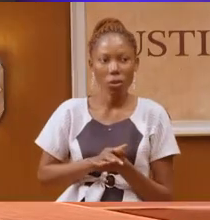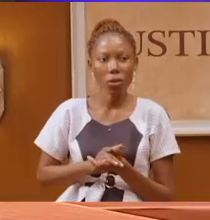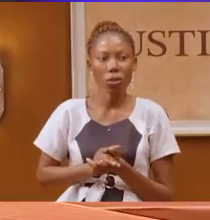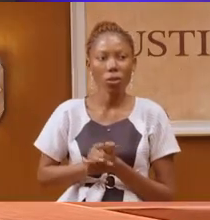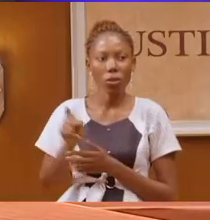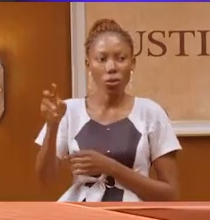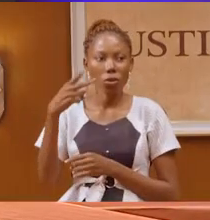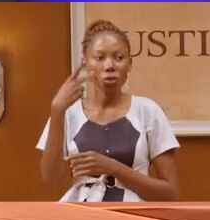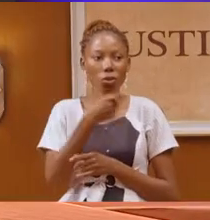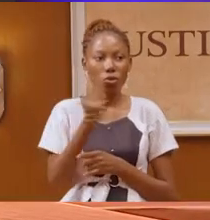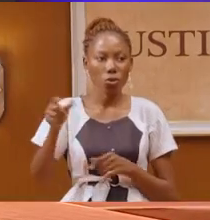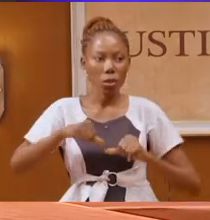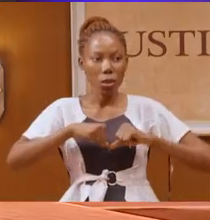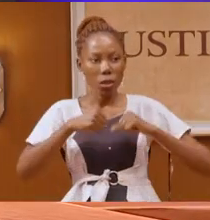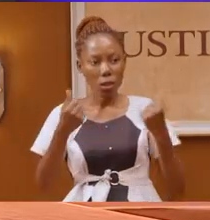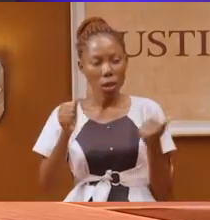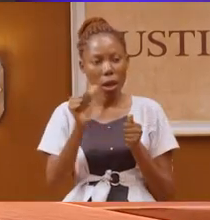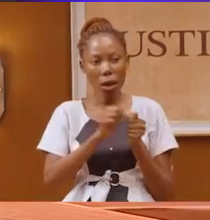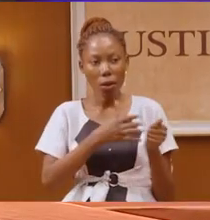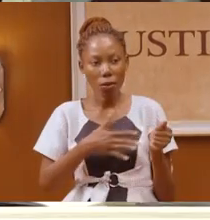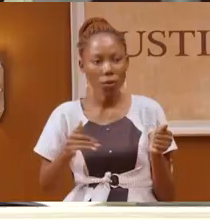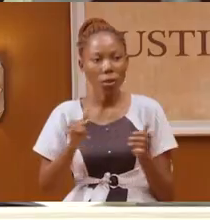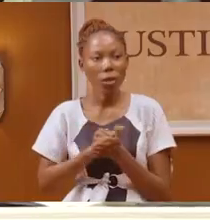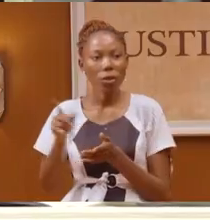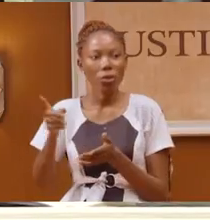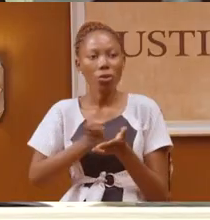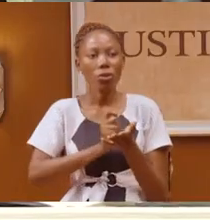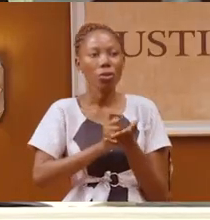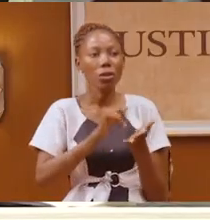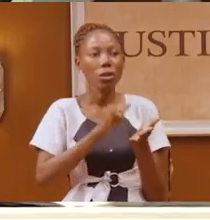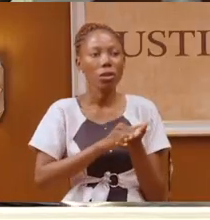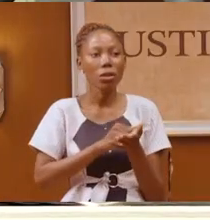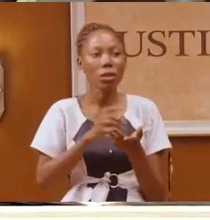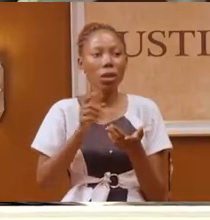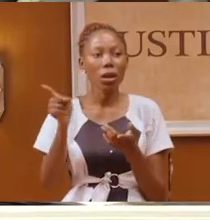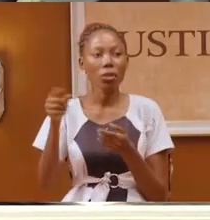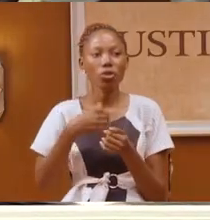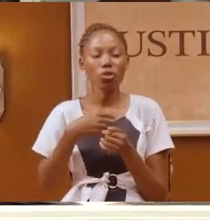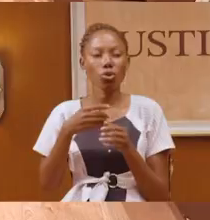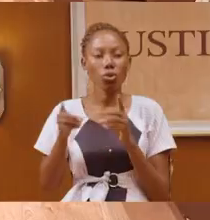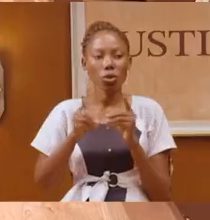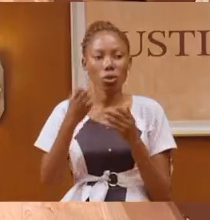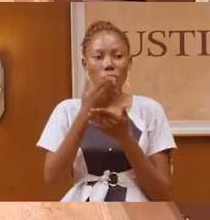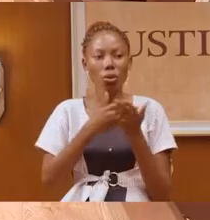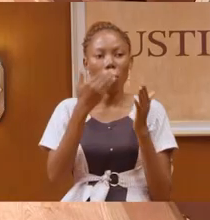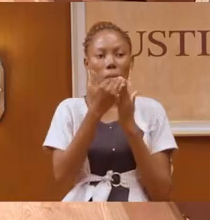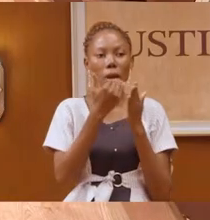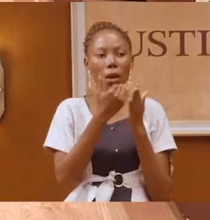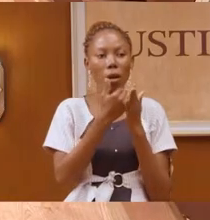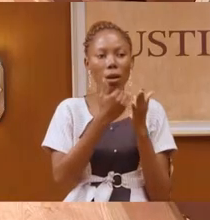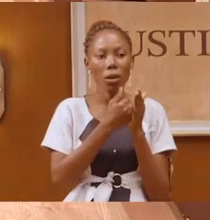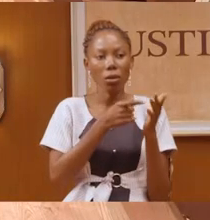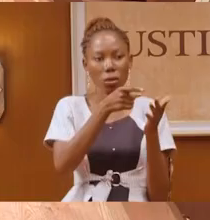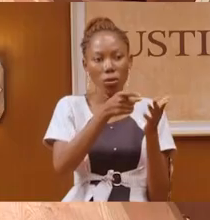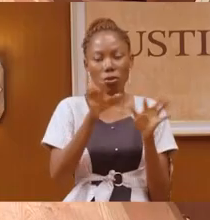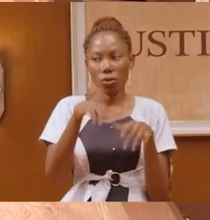I know you denied everything. Okay. And I know there's another portion where you claim you itemized a lot of items. Yes. That you said, I have the